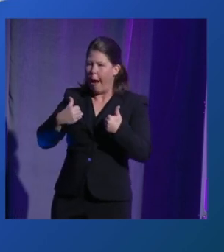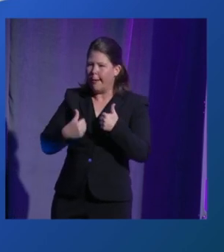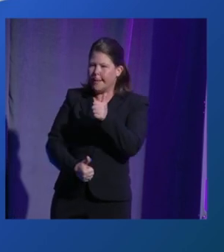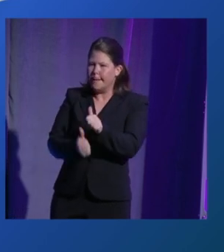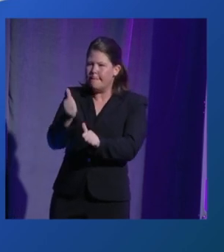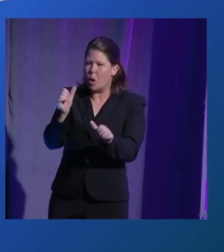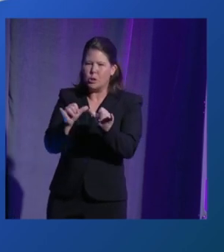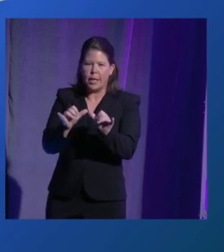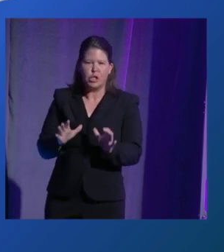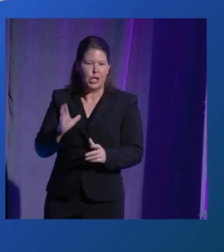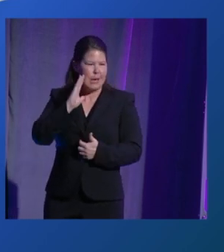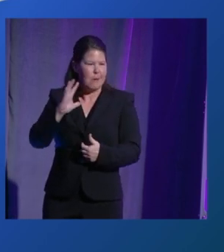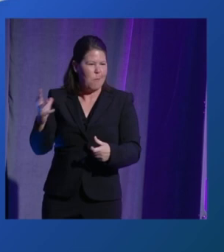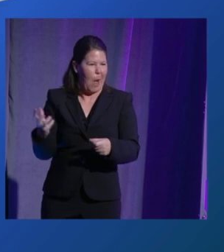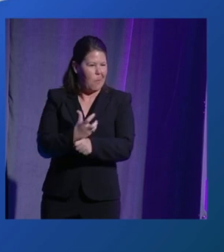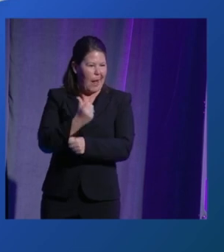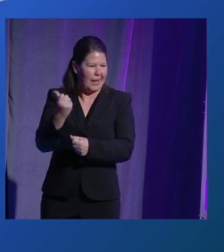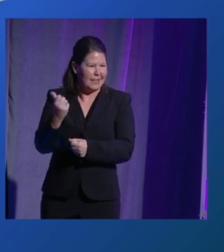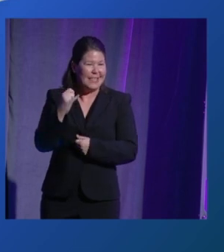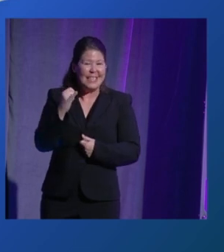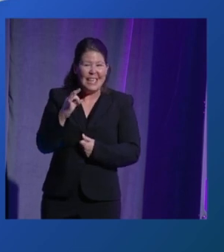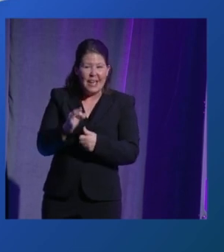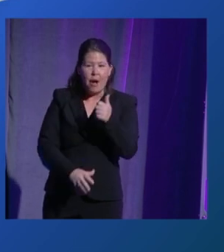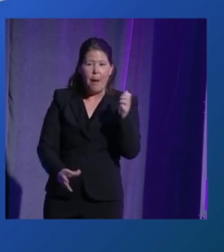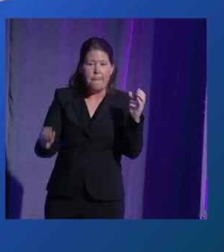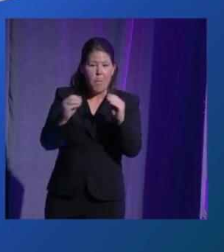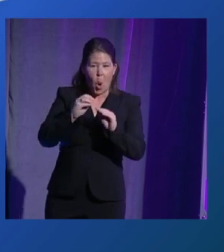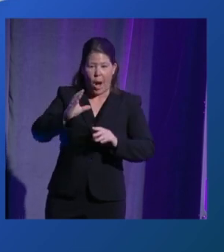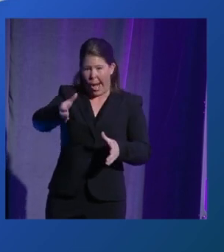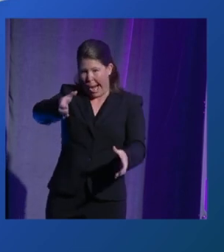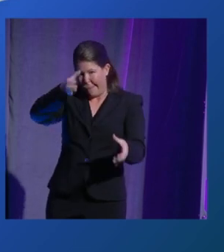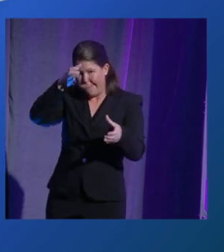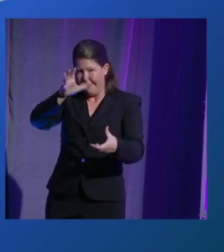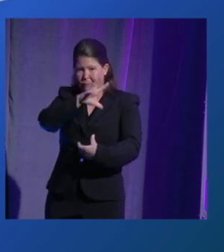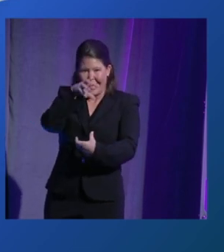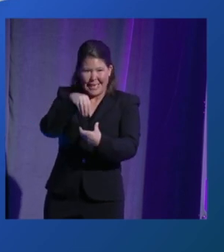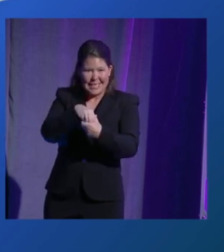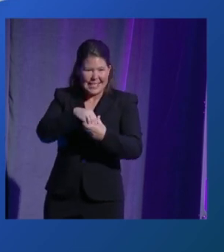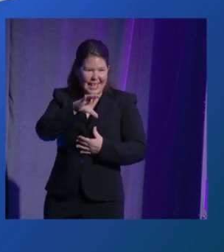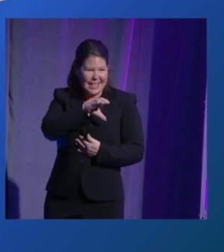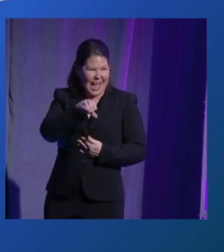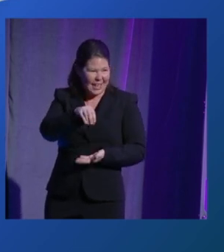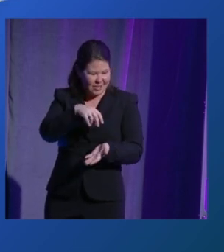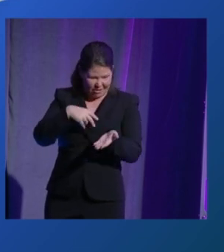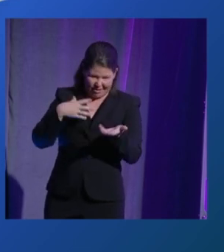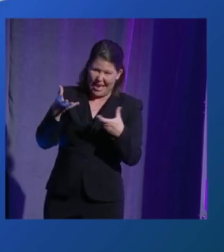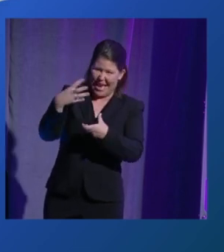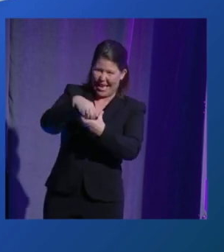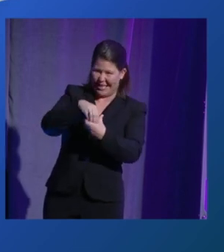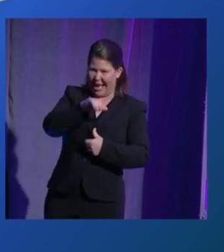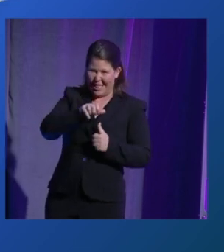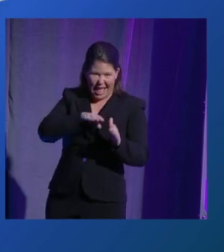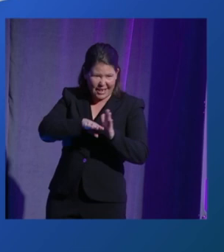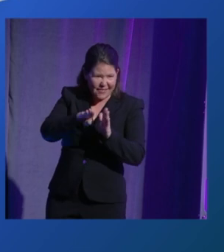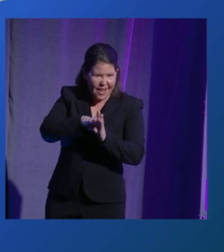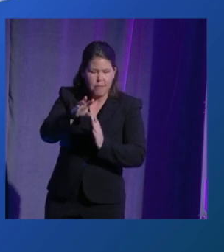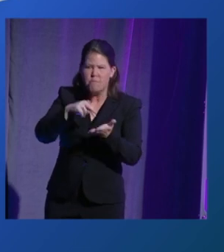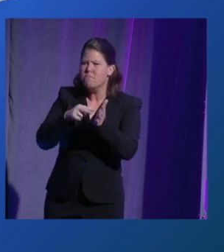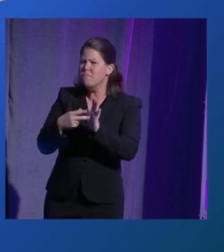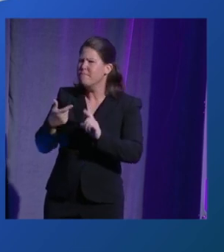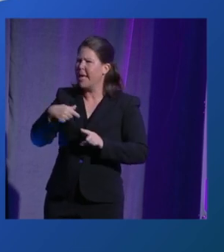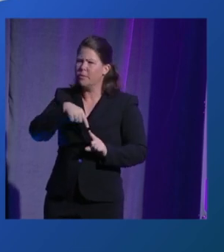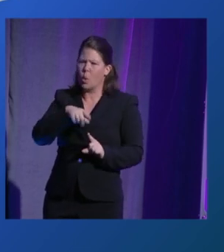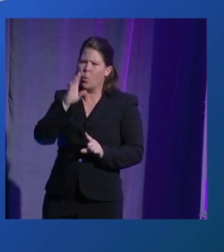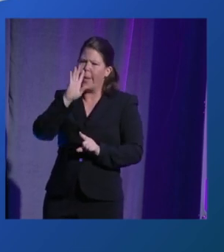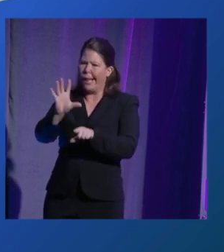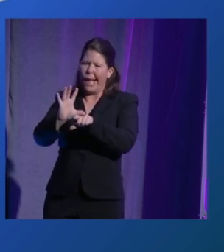are users they're going to make the AI better faster and thus their designs are going to progress It's a self-fulfilling prophecy and so this is